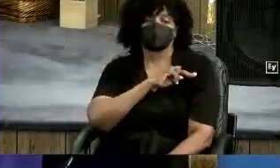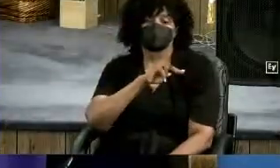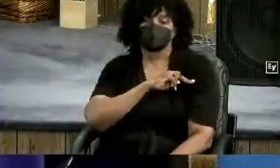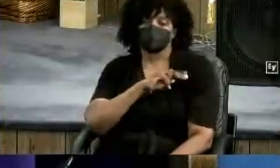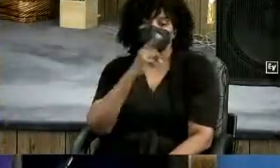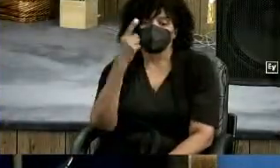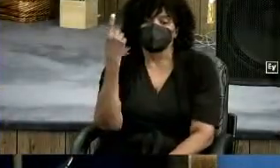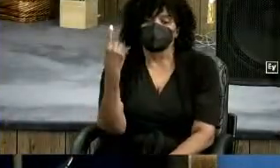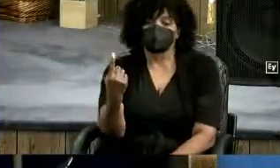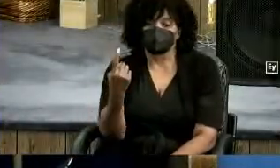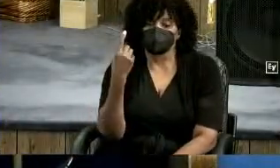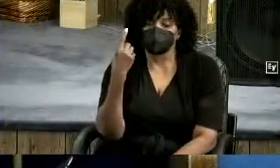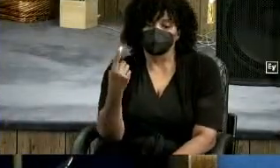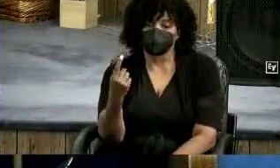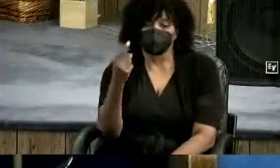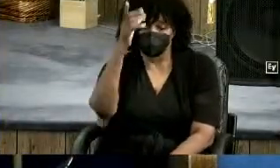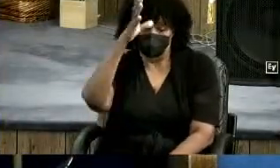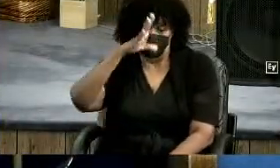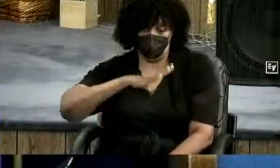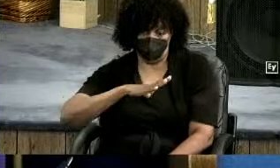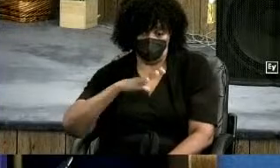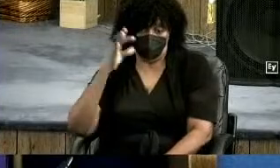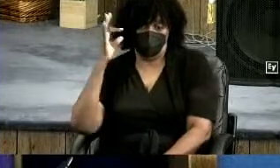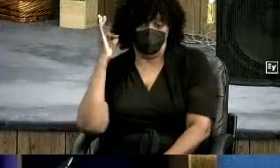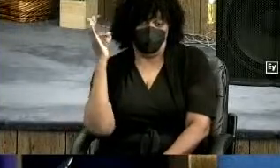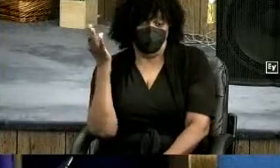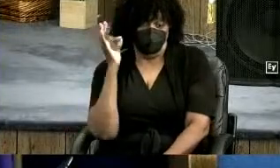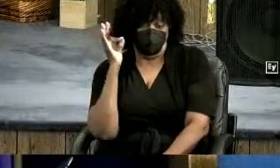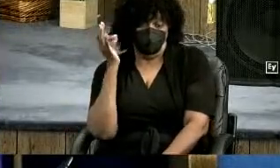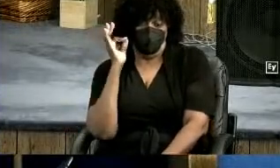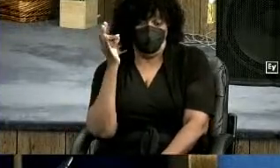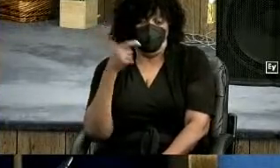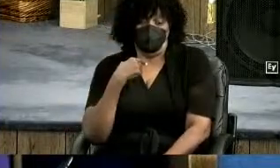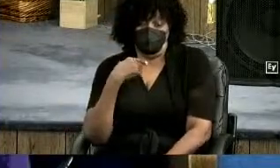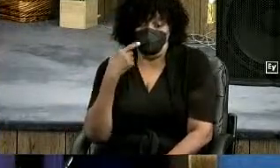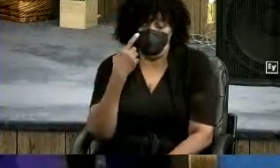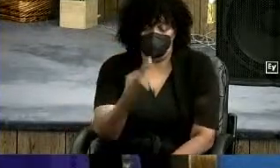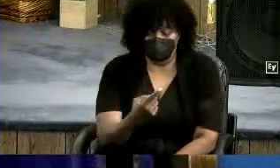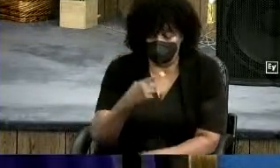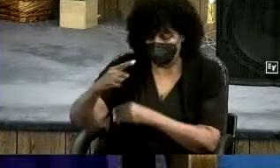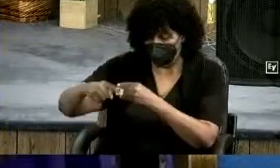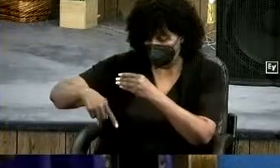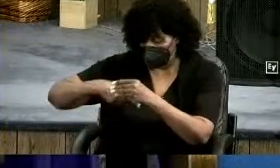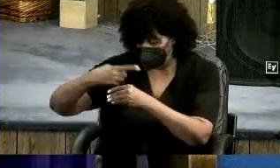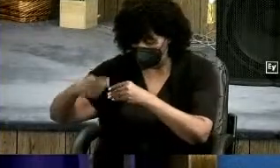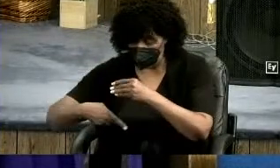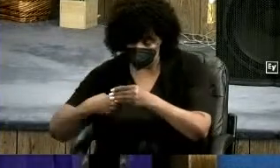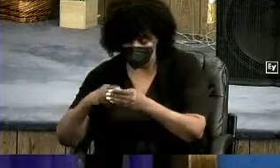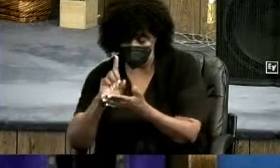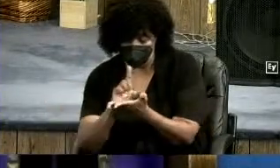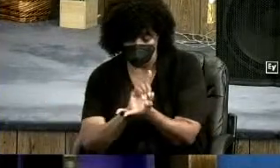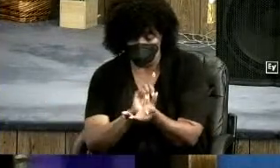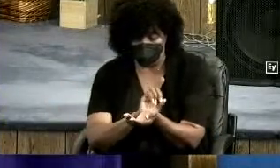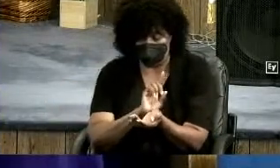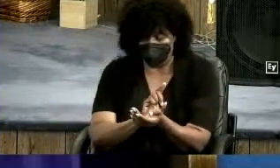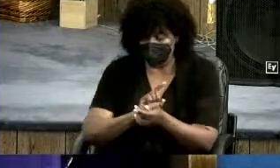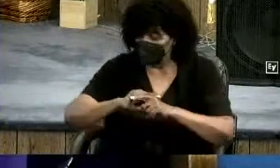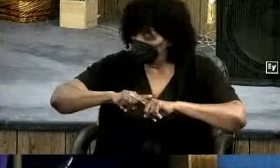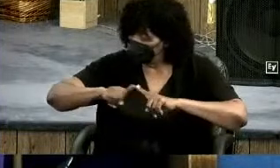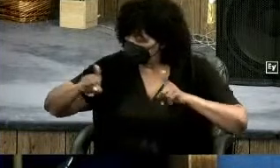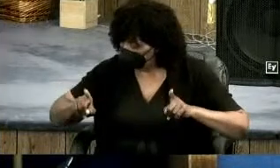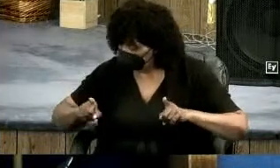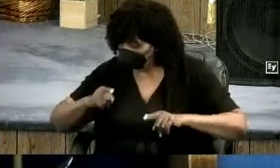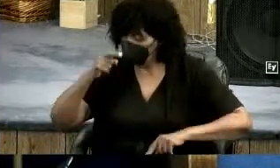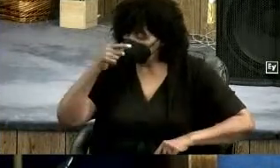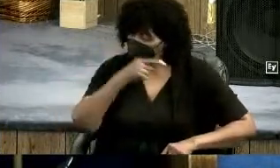one-man tent revival. He said, I heard what the doctor said, but I went to Dr. Jesus and told on him. I heard